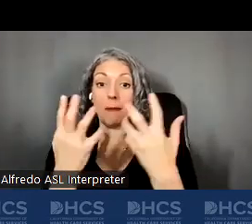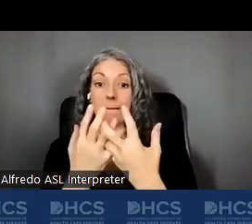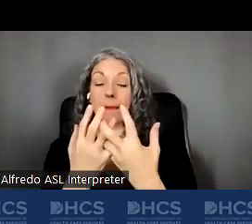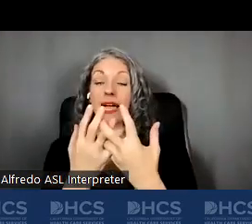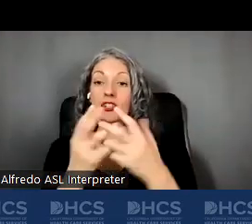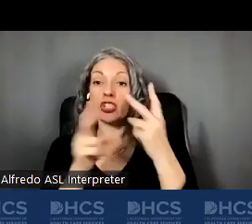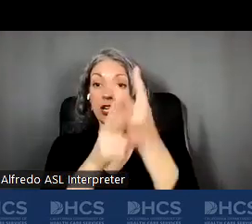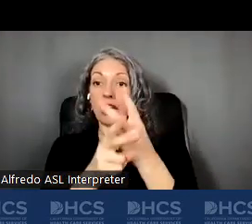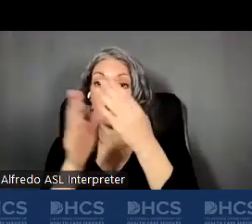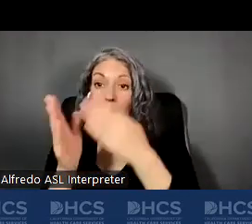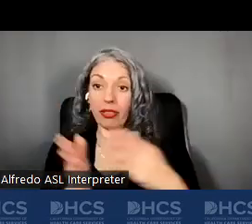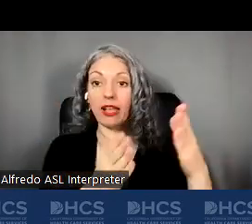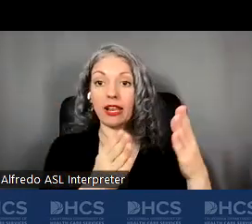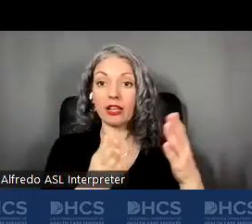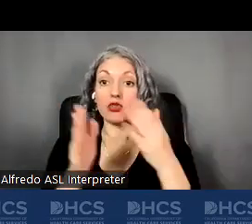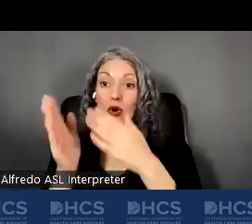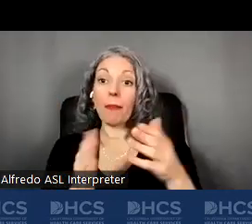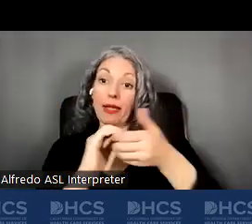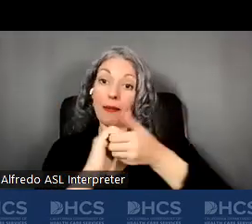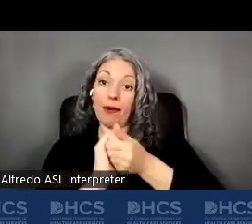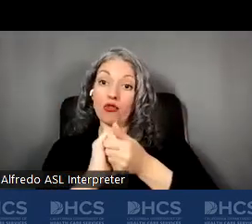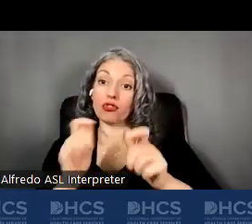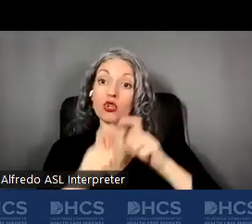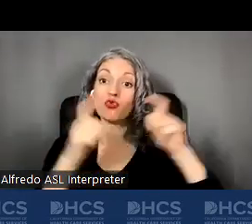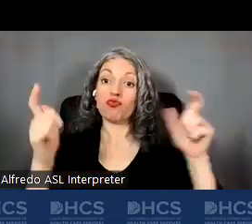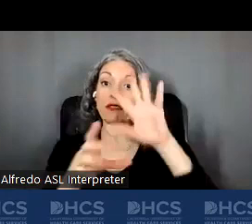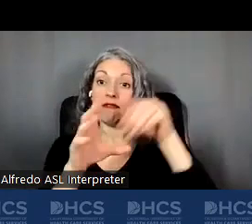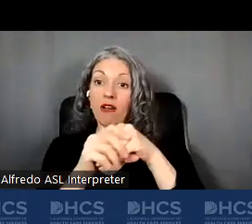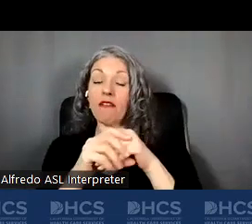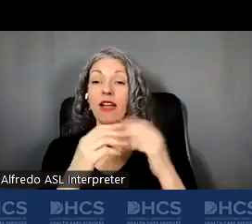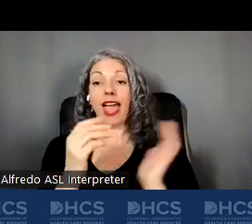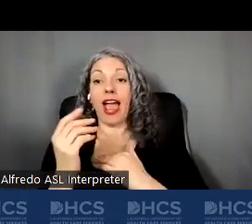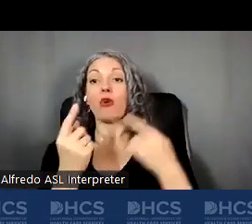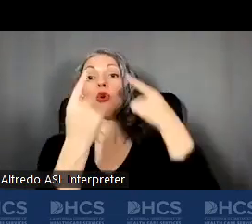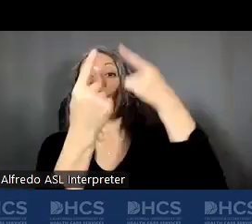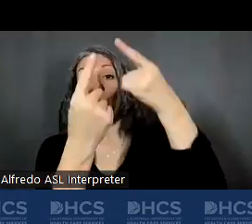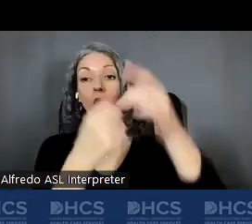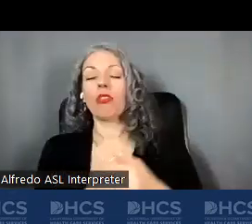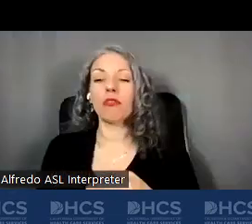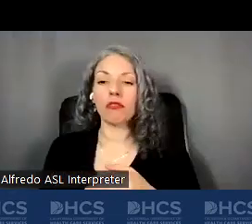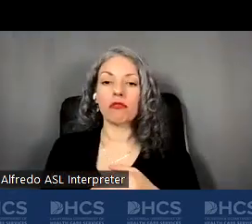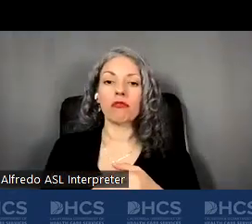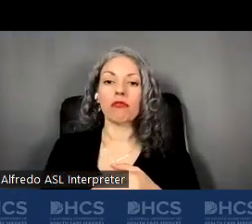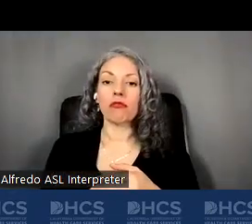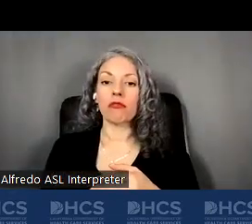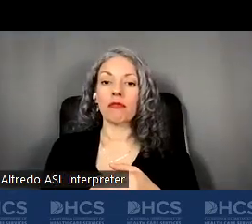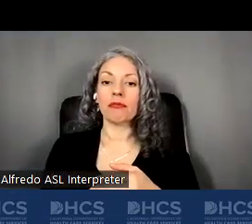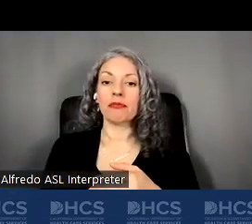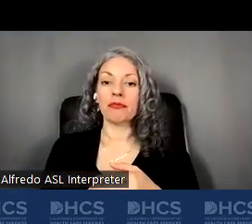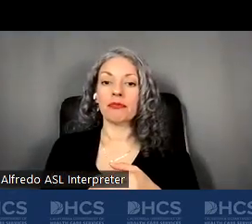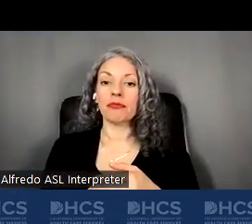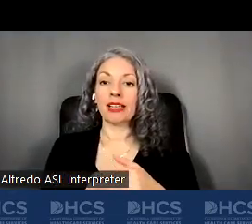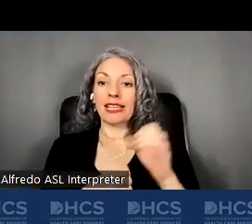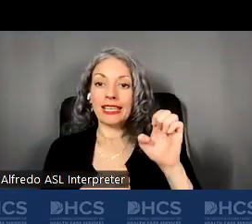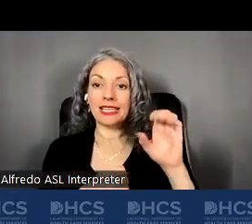our plan partners are a big part of our initiative. And so ECM